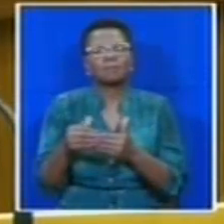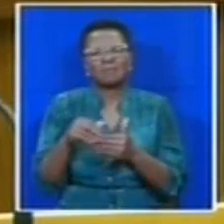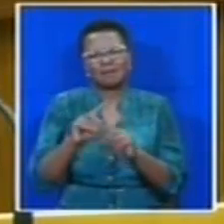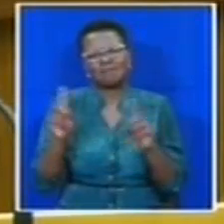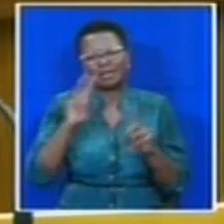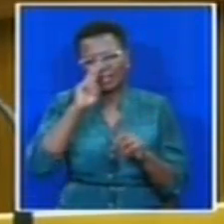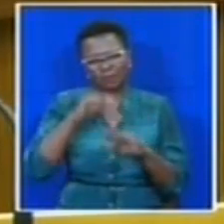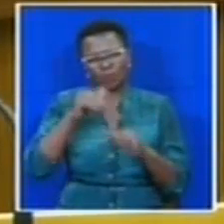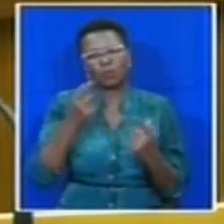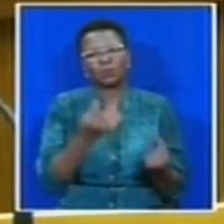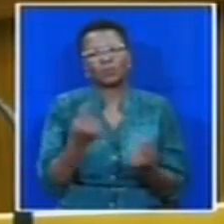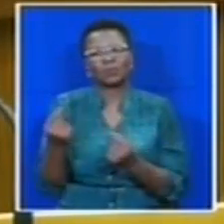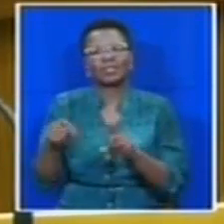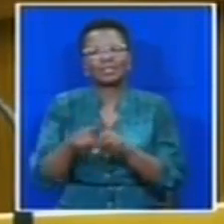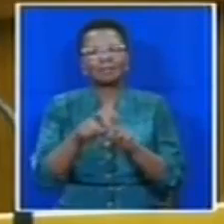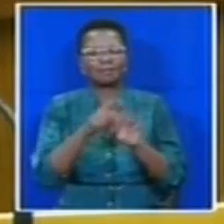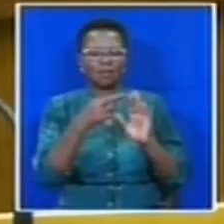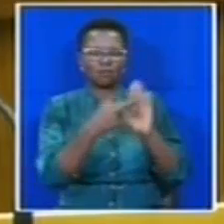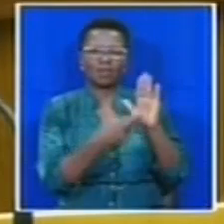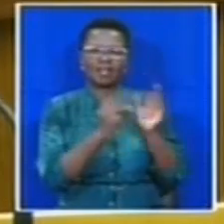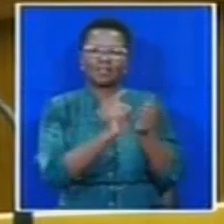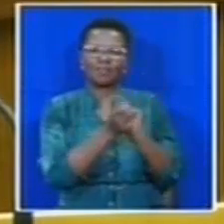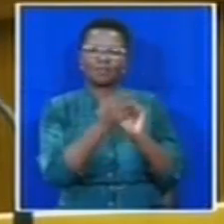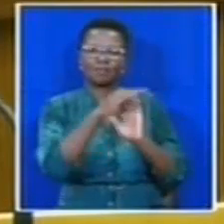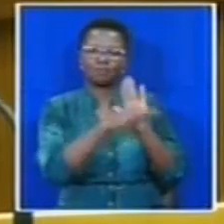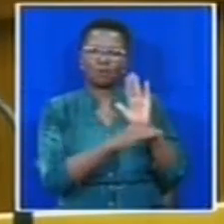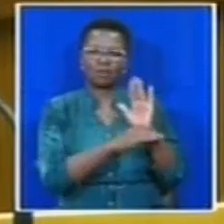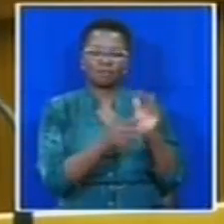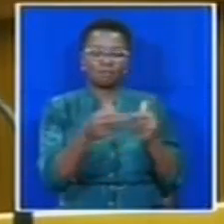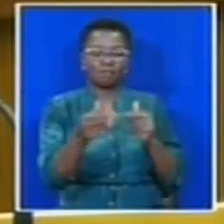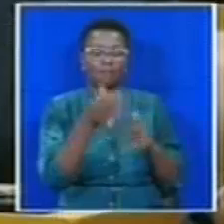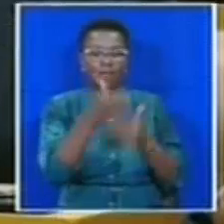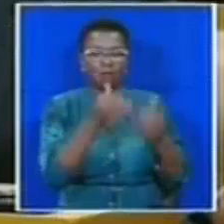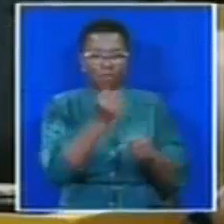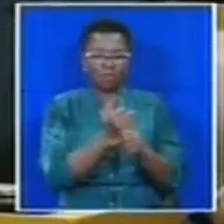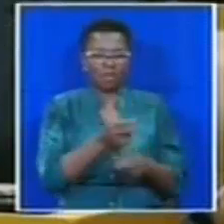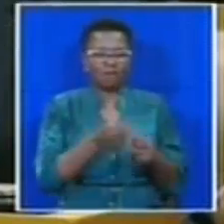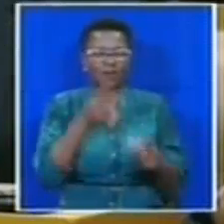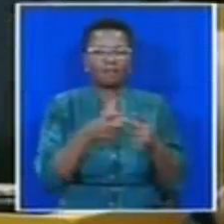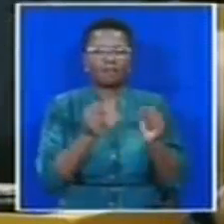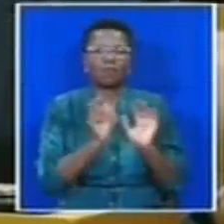Twin Peaks Regulatory Reform Program is expected to be finalized by the end of the year.